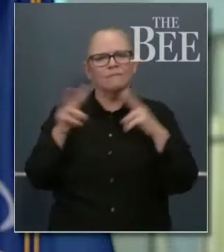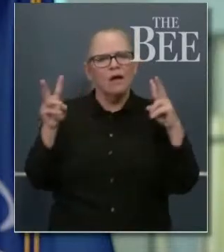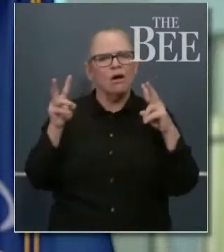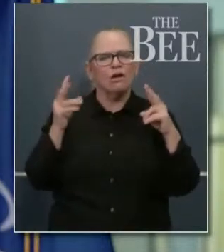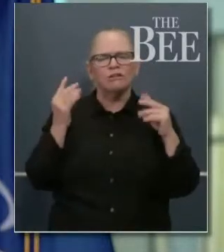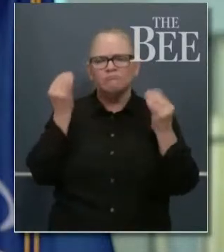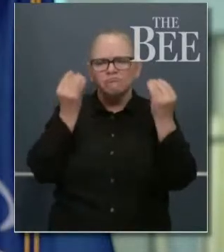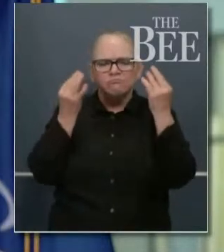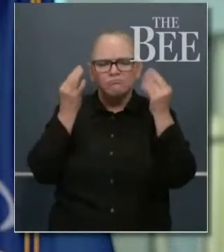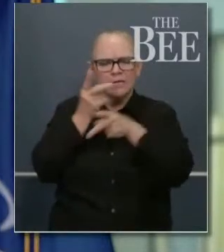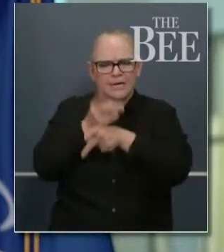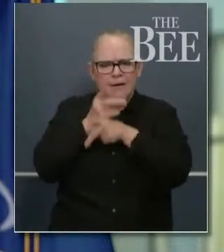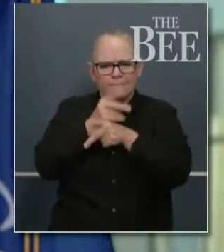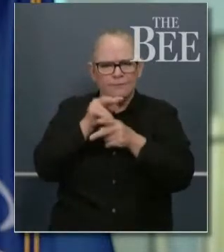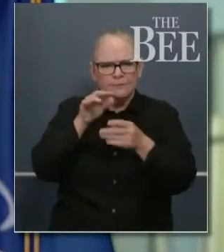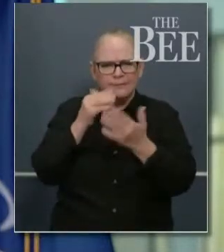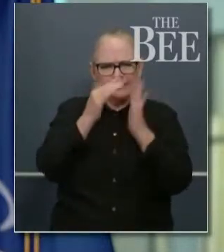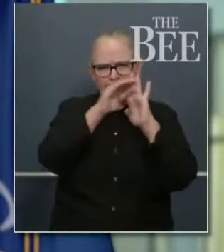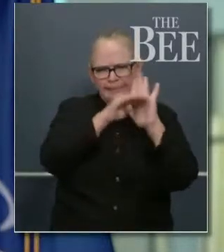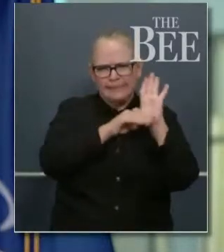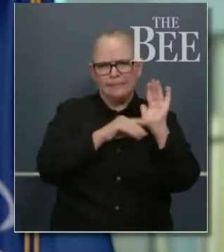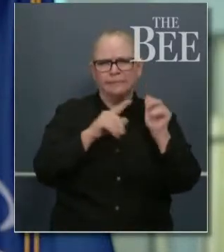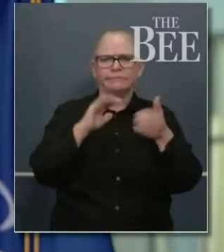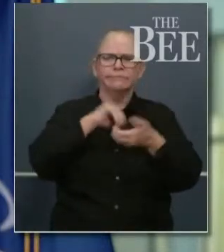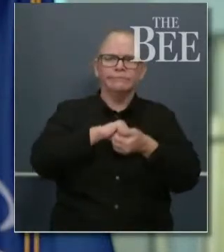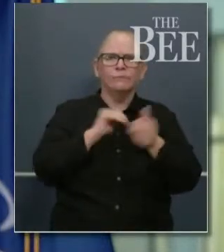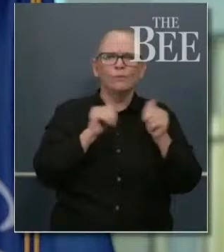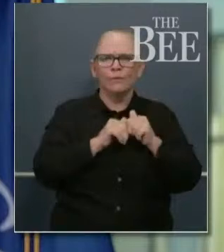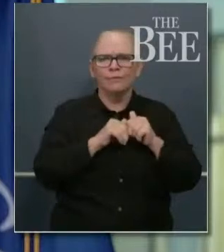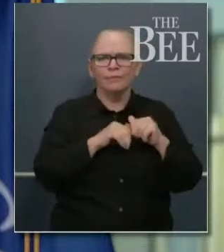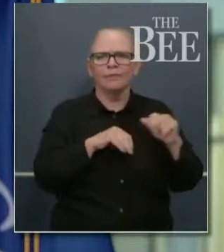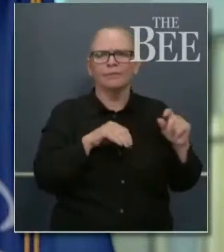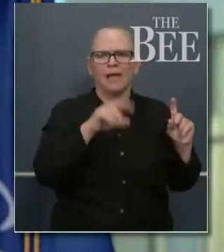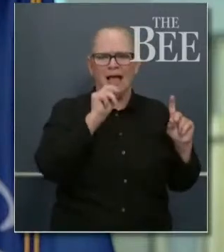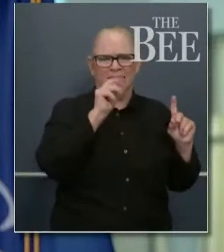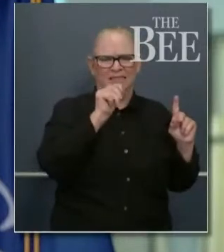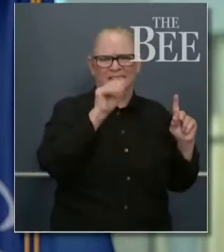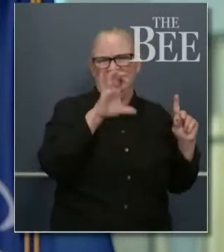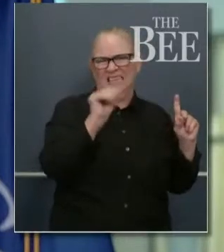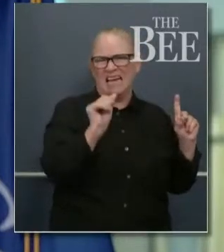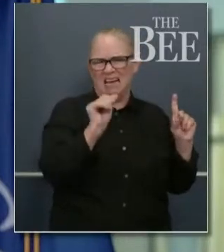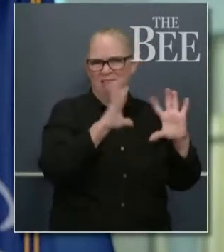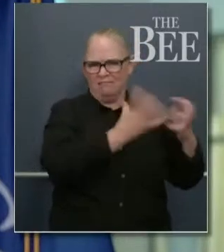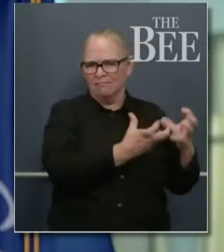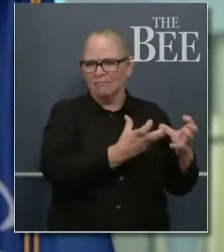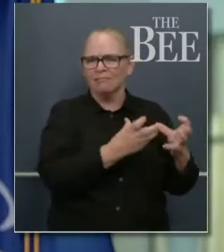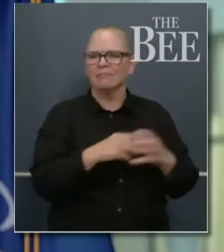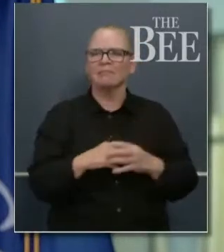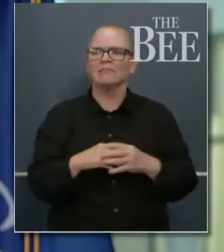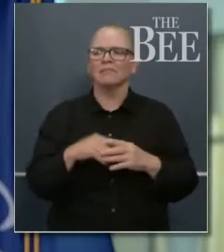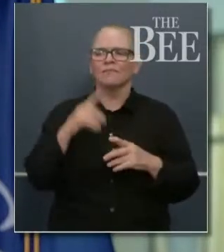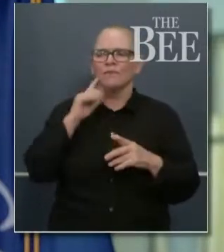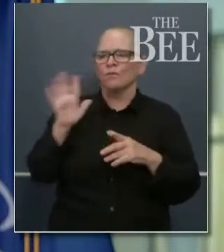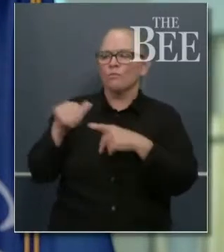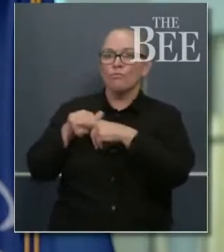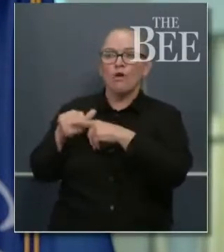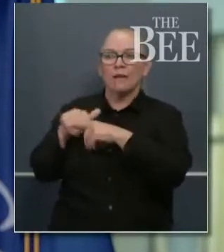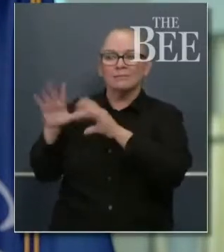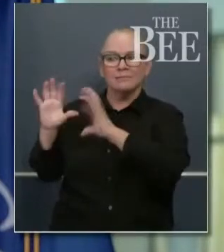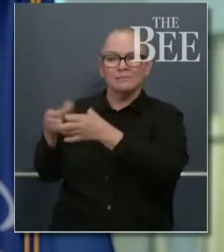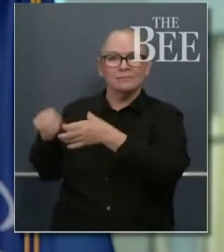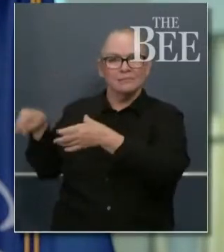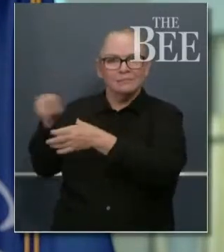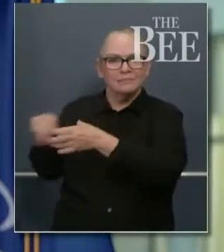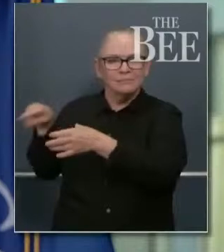again, partnership with the NC2A about cohorting during workouts and practices. Now, this manifests very differently depending on